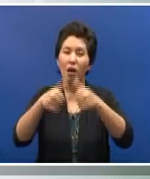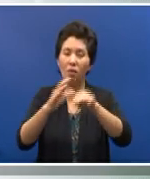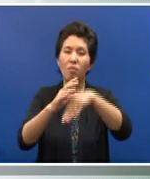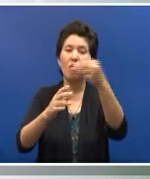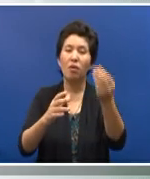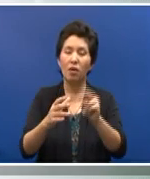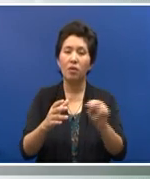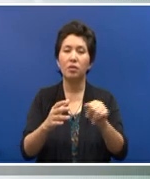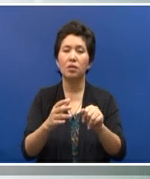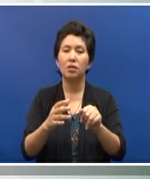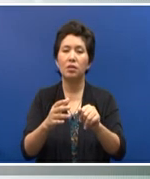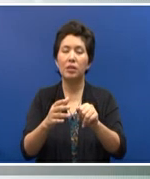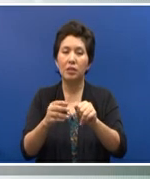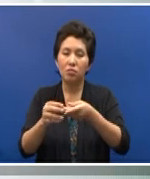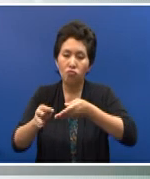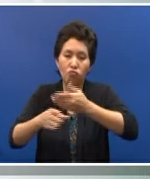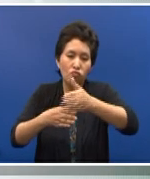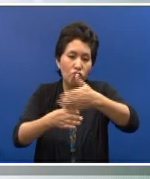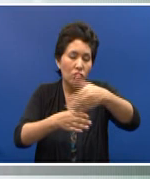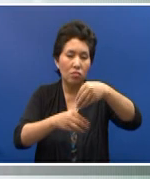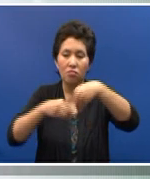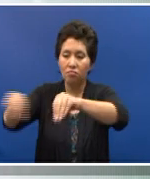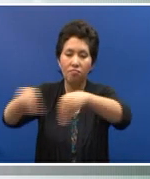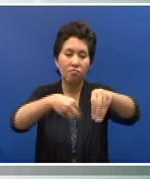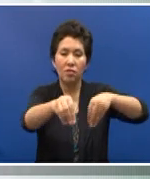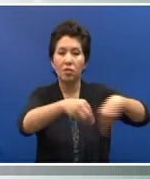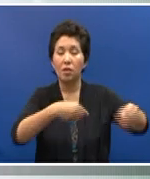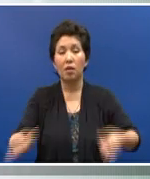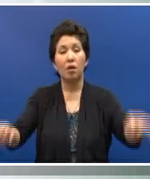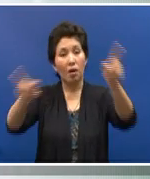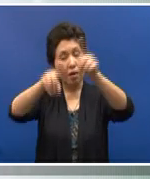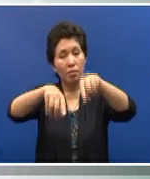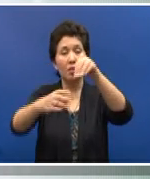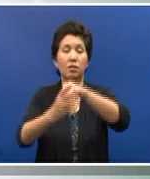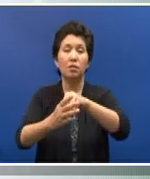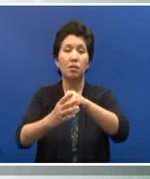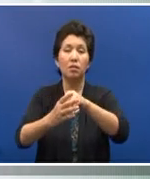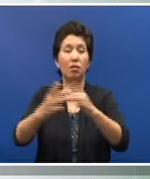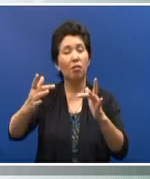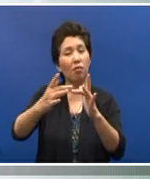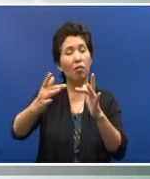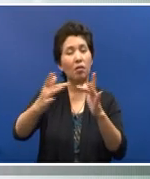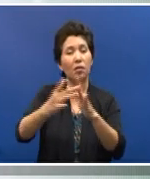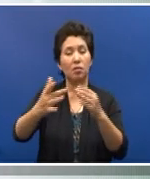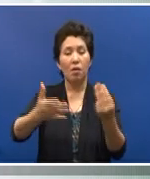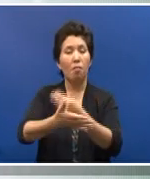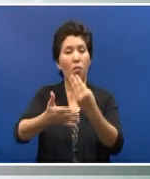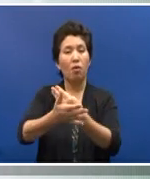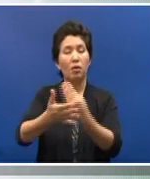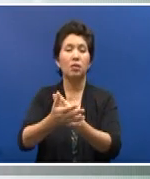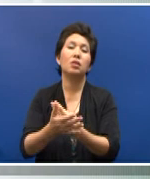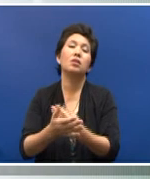production, distributions, and also consumption happen in the context of modern industrial